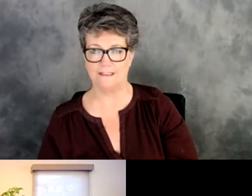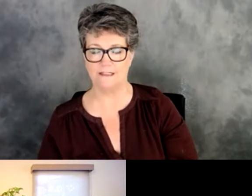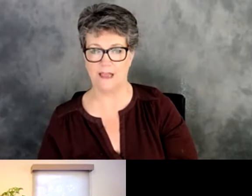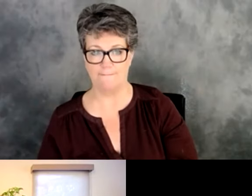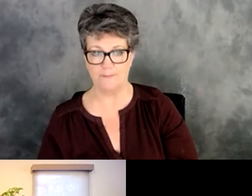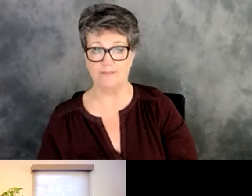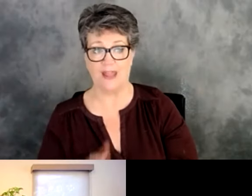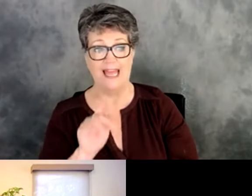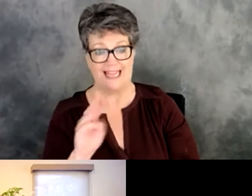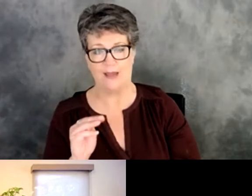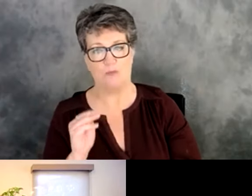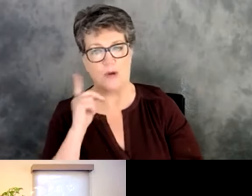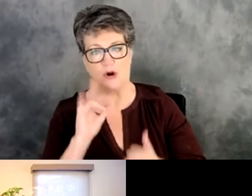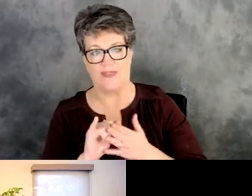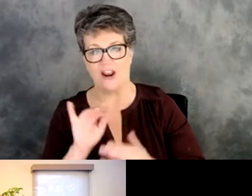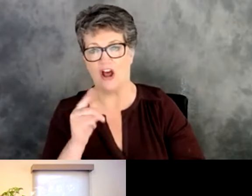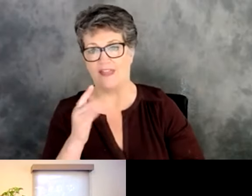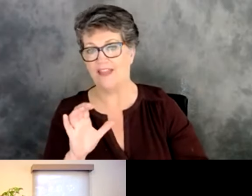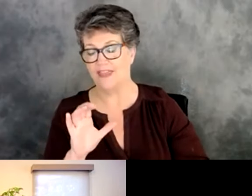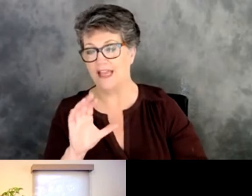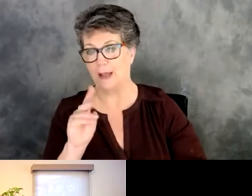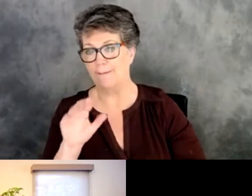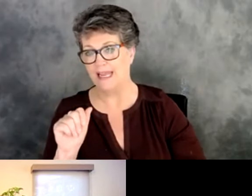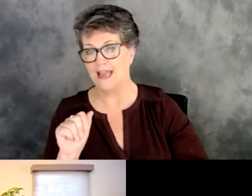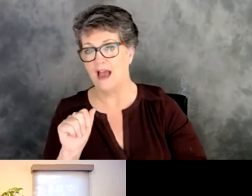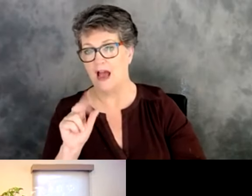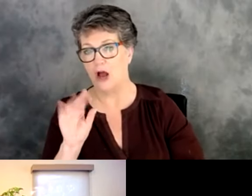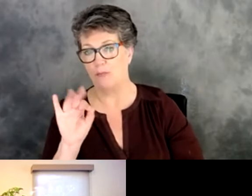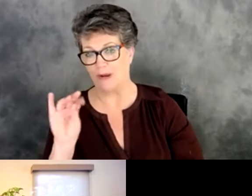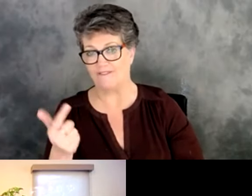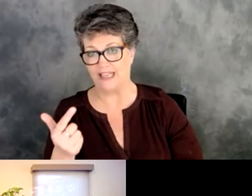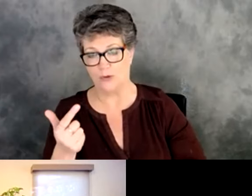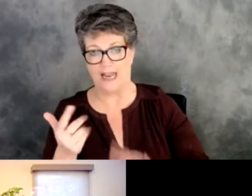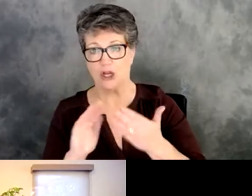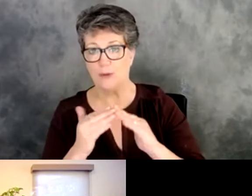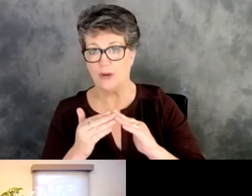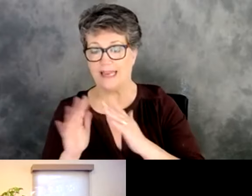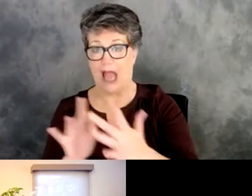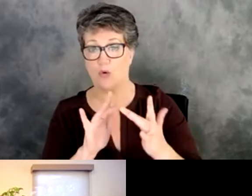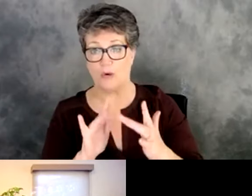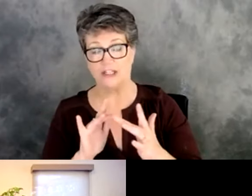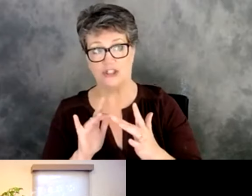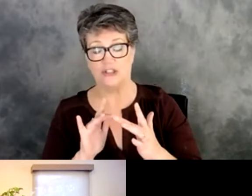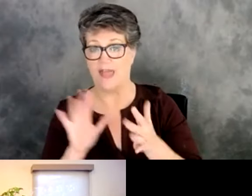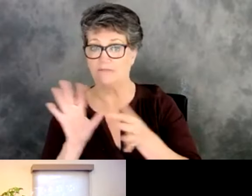We've certainly heard that on the ethnic media briefings when we have community outreach experts present on their experience,